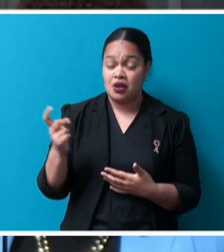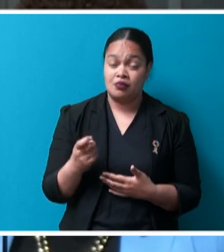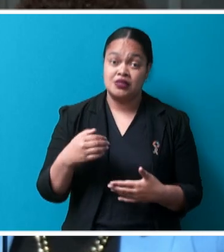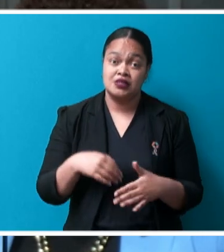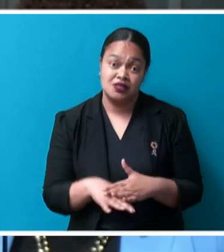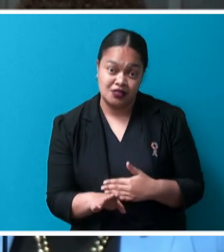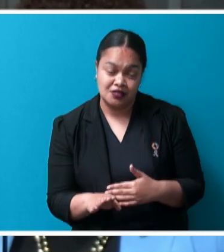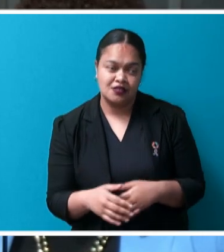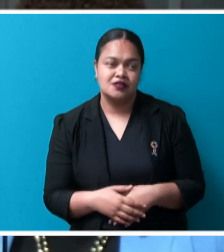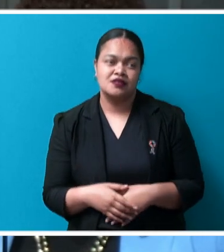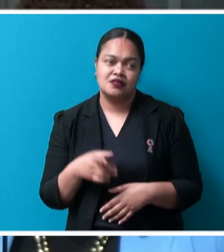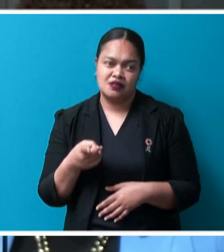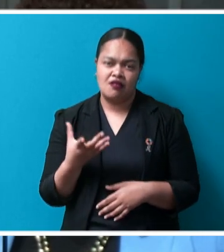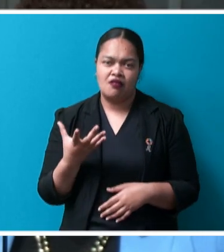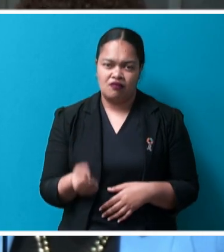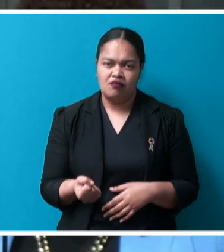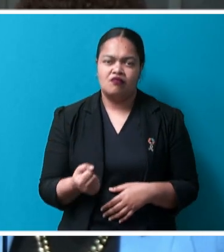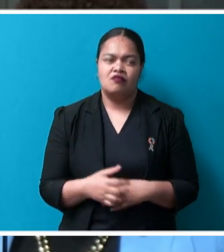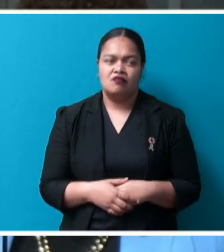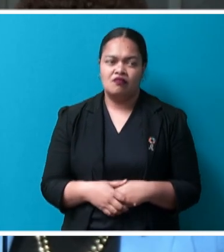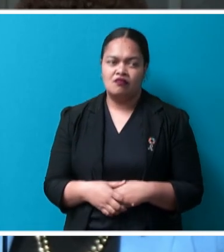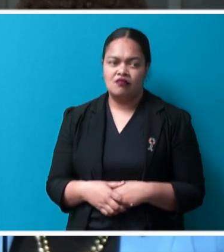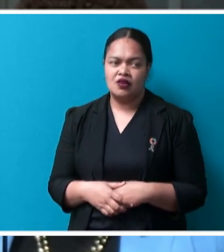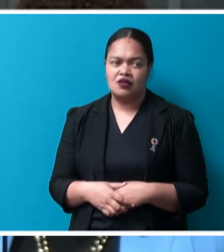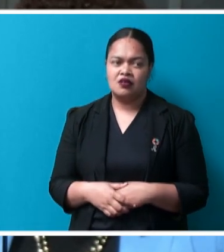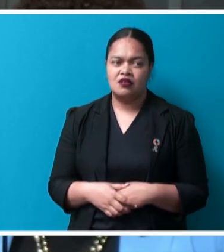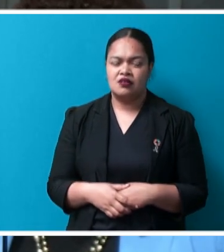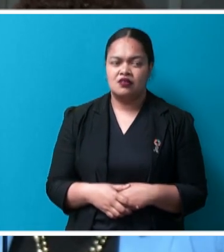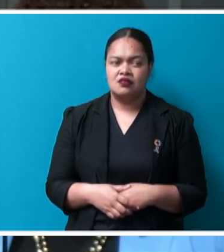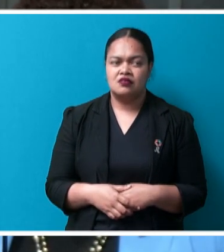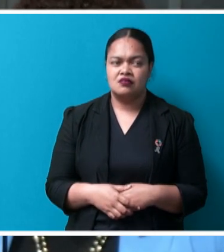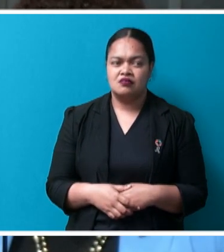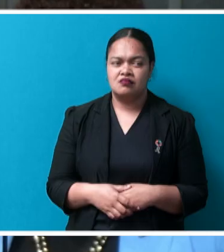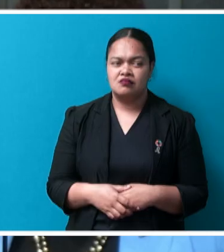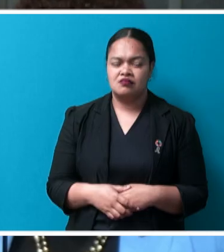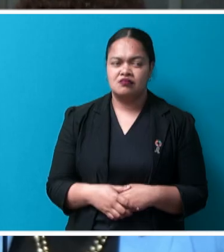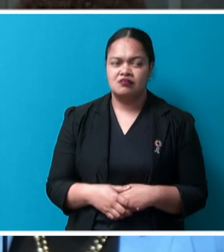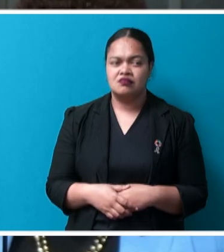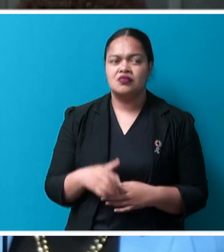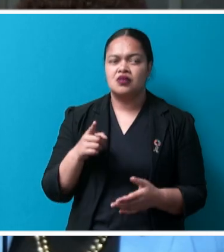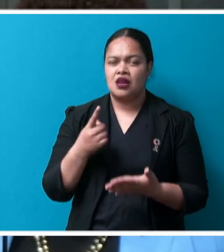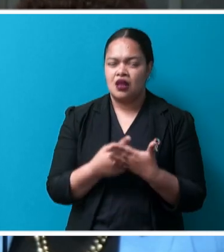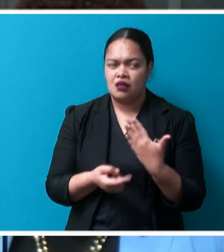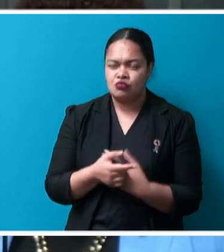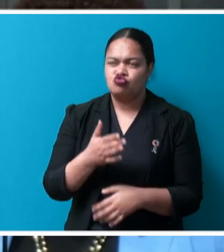that has a perception that it is, you're causing more trouble than